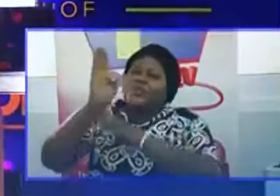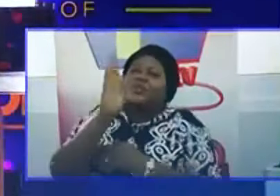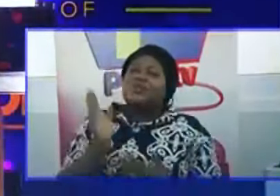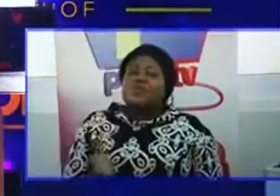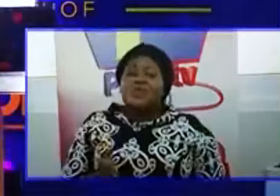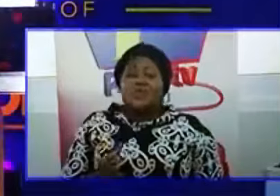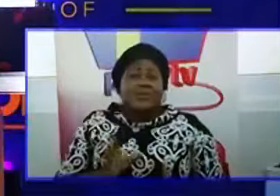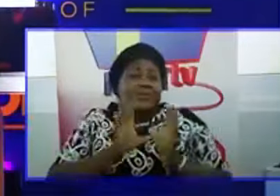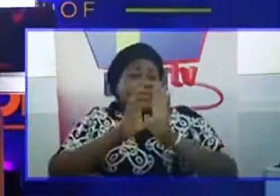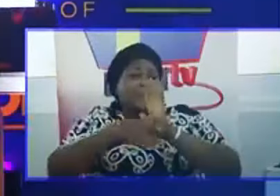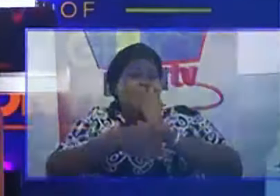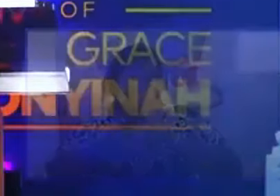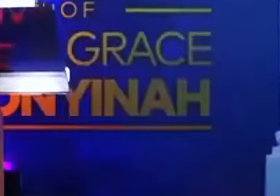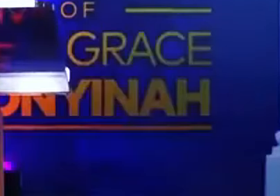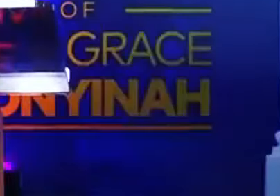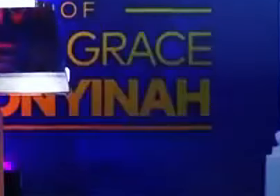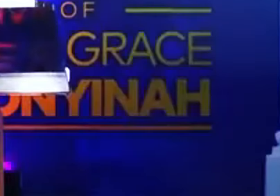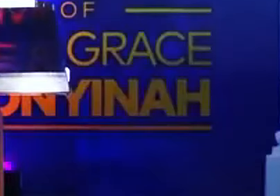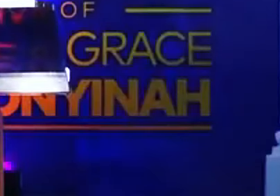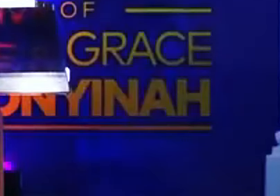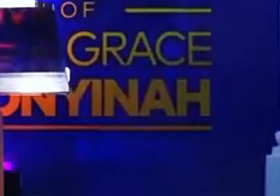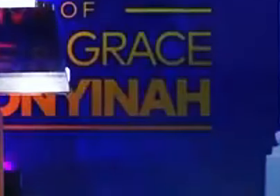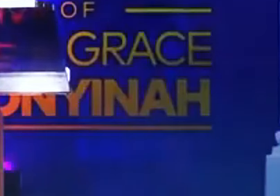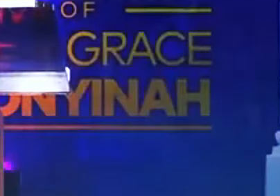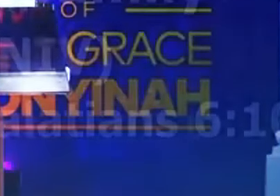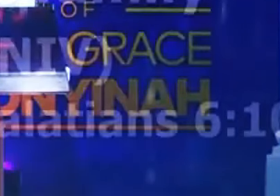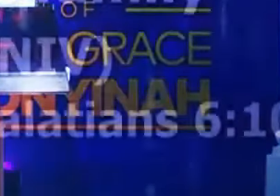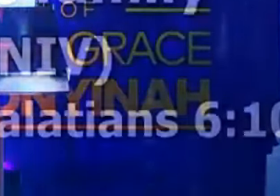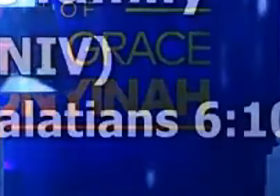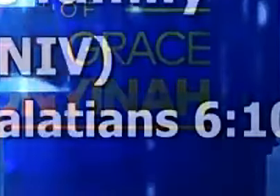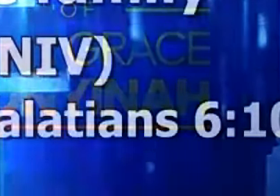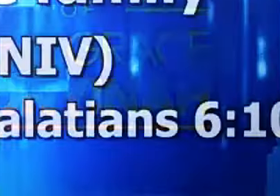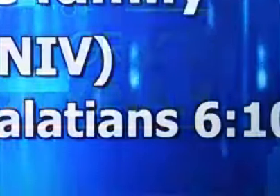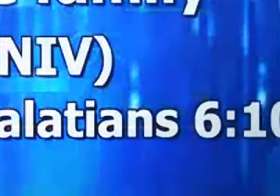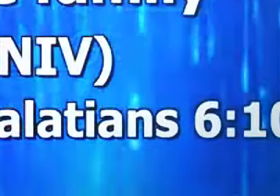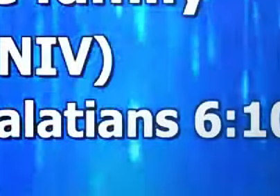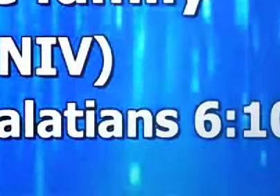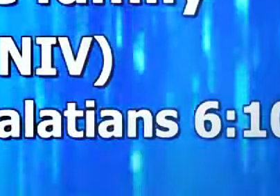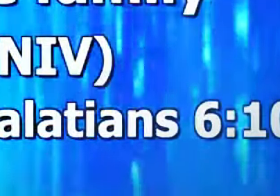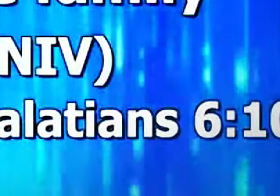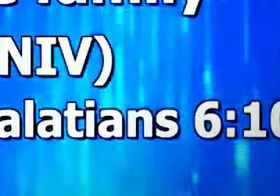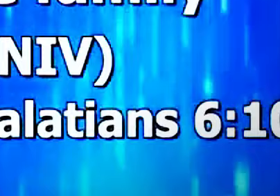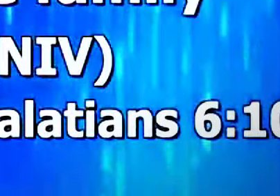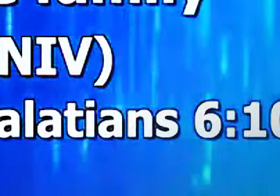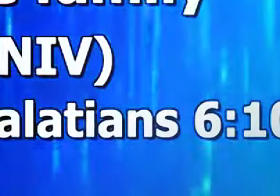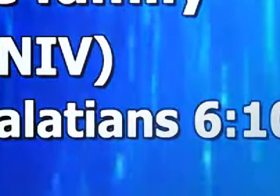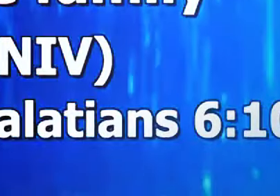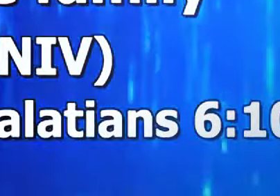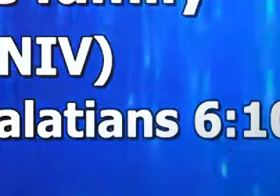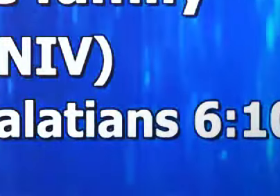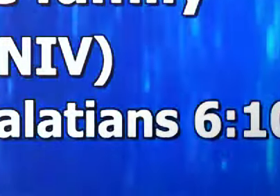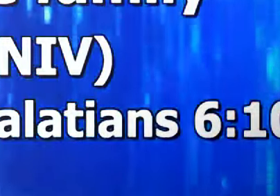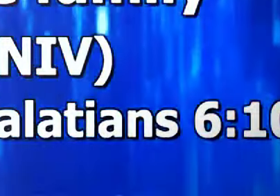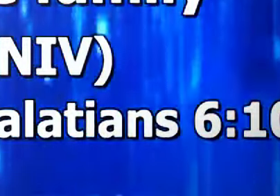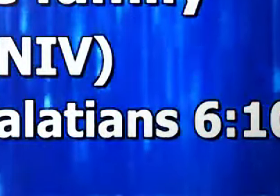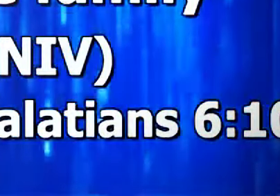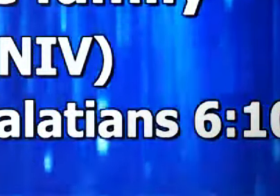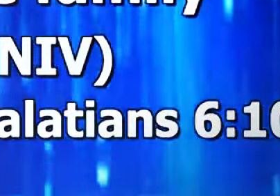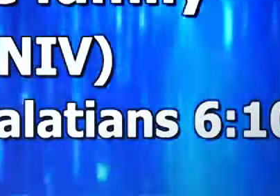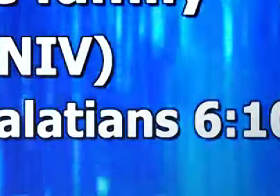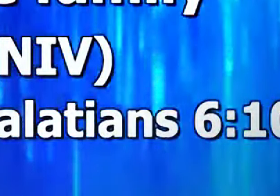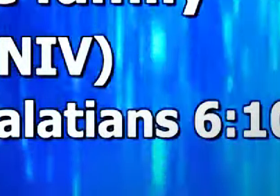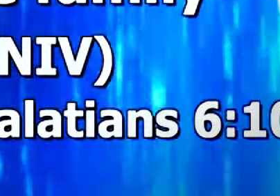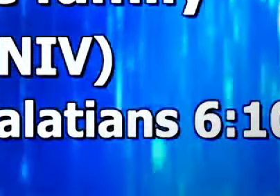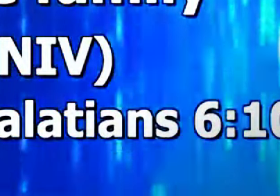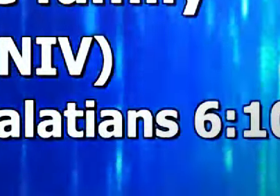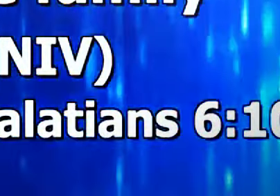and then corrupt the system. Take action. But the action that you are taking, take a good action. Because